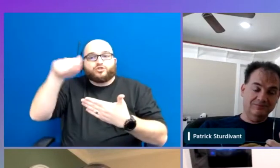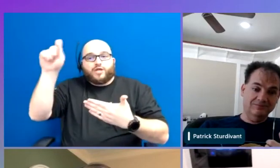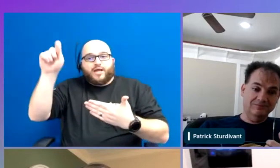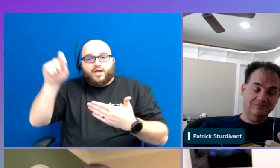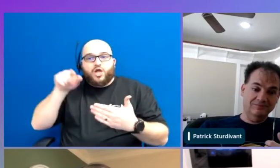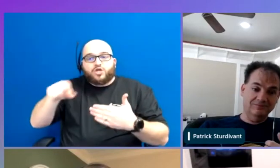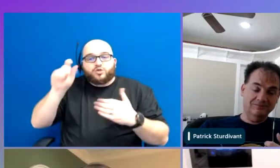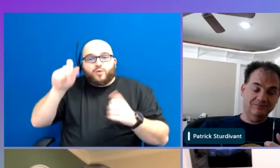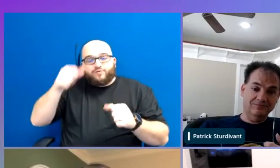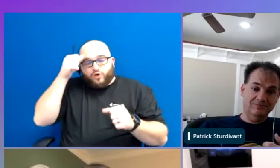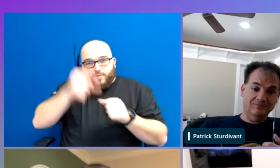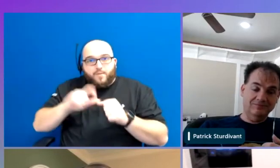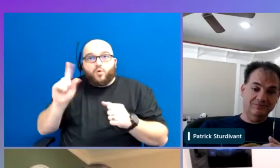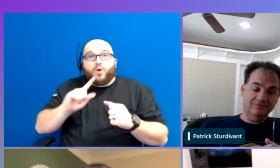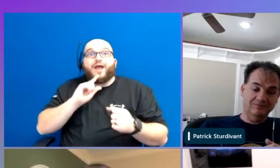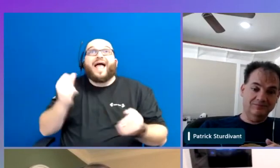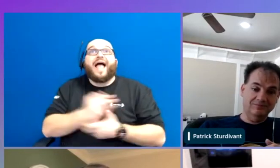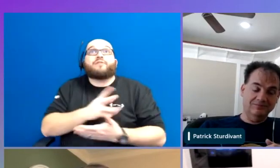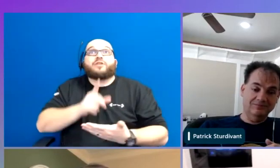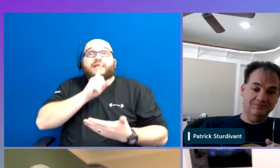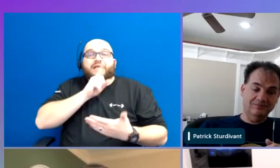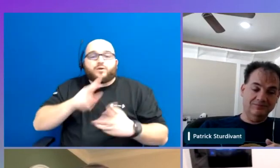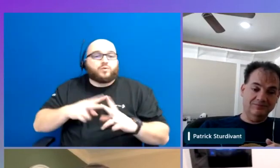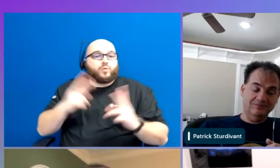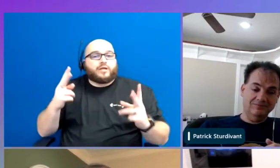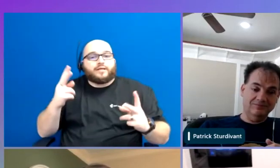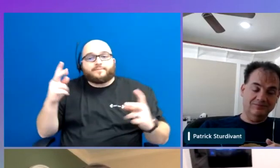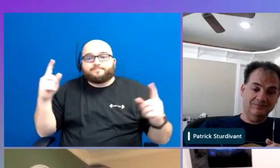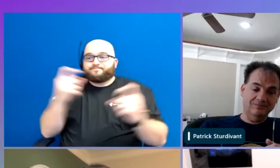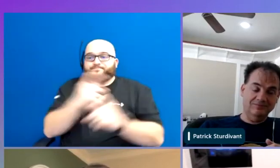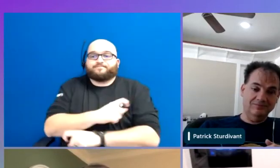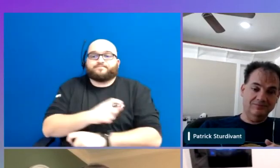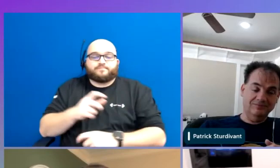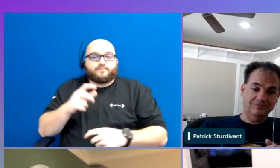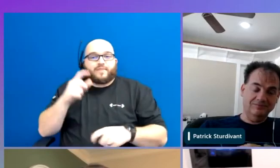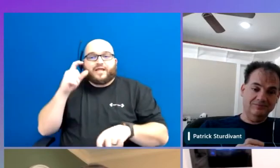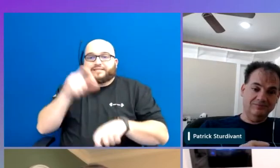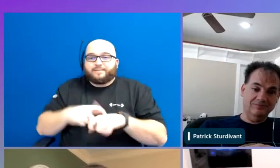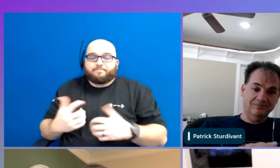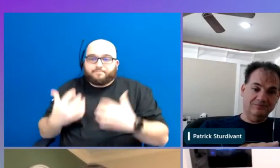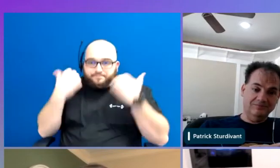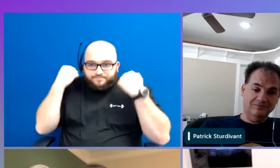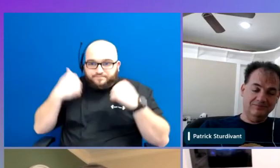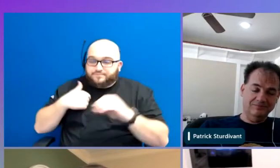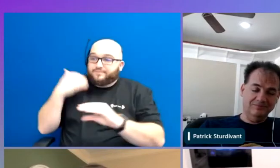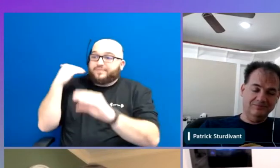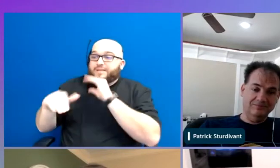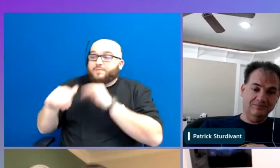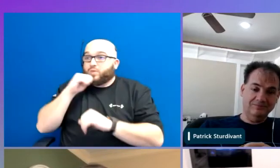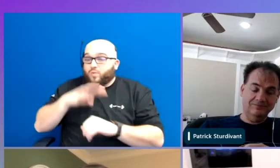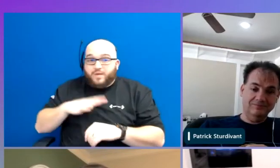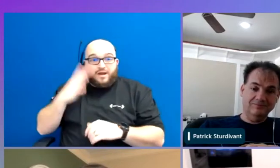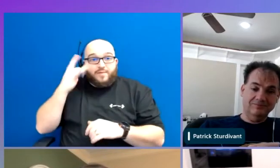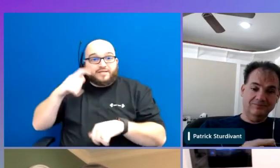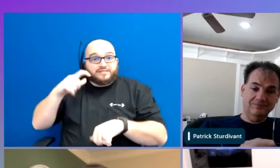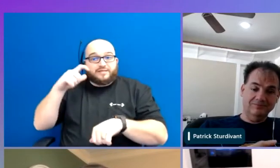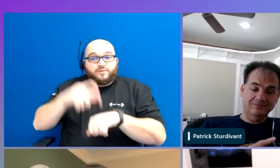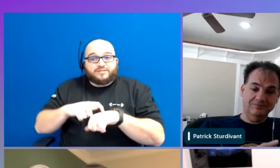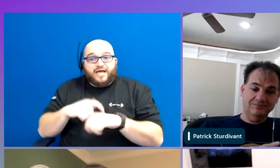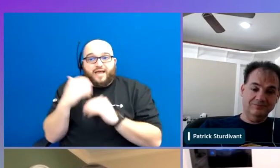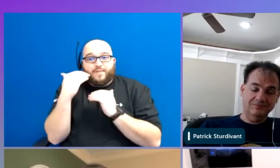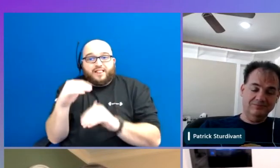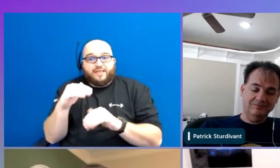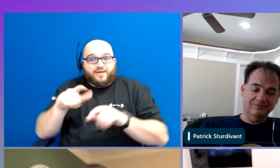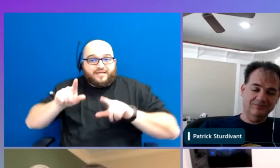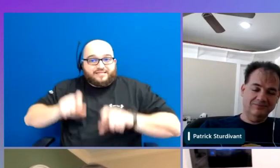where everything is, and it was just so difficult. It was so time consuming. And so I emailed the lady because it was a time test as well. Oh, I gotta slow down